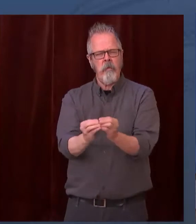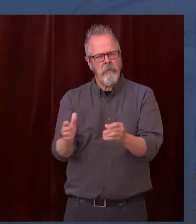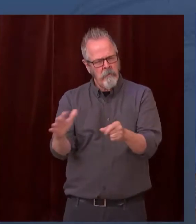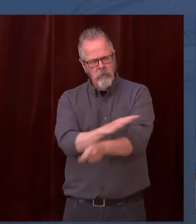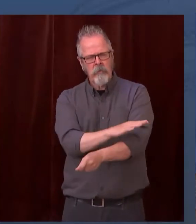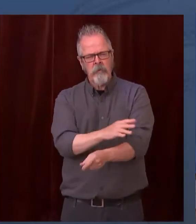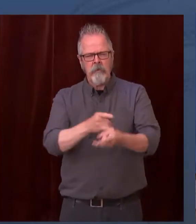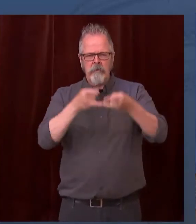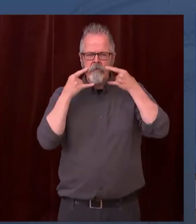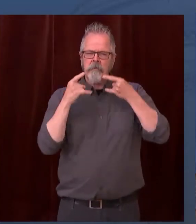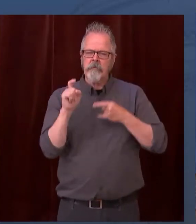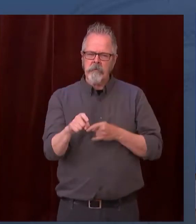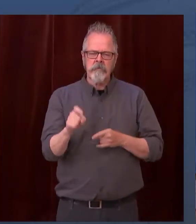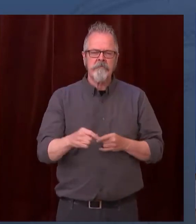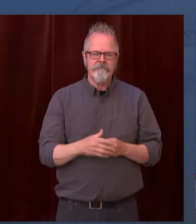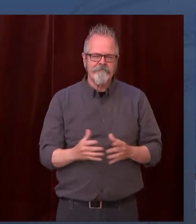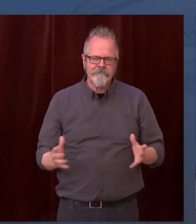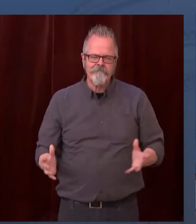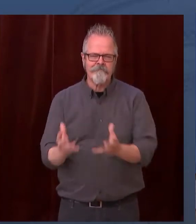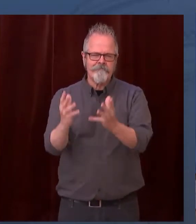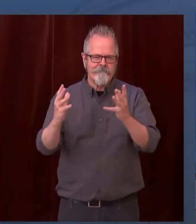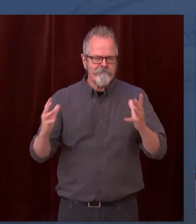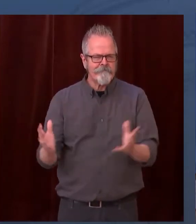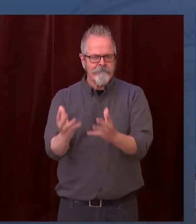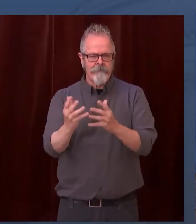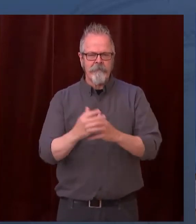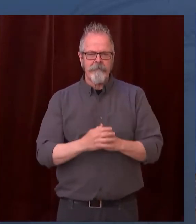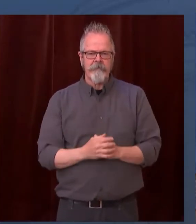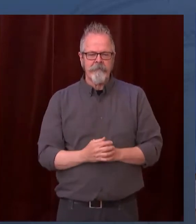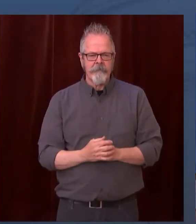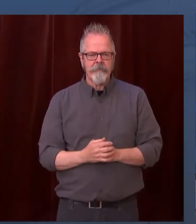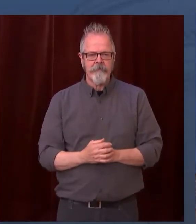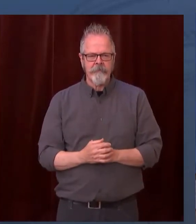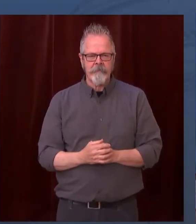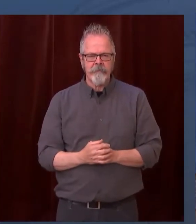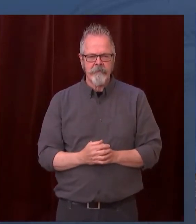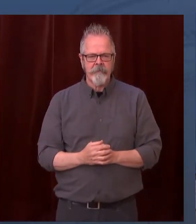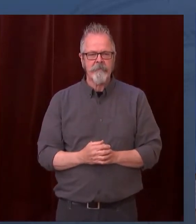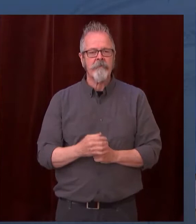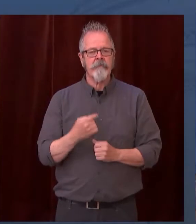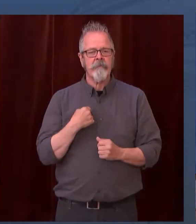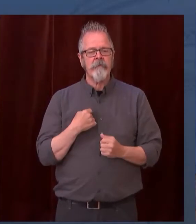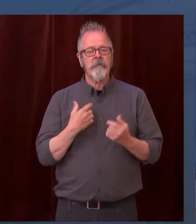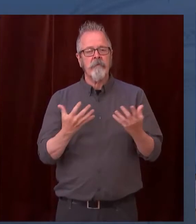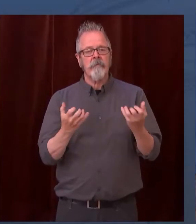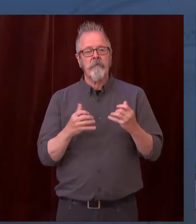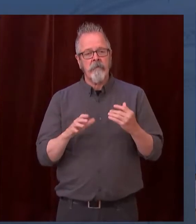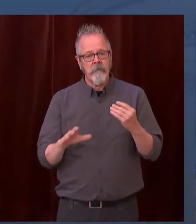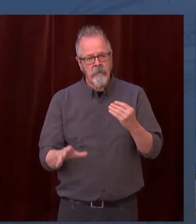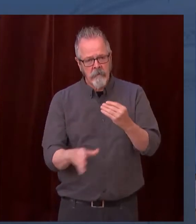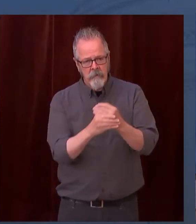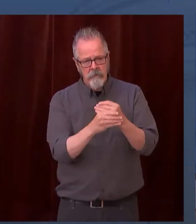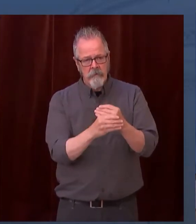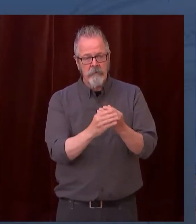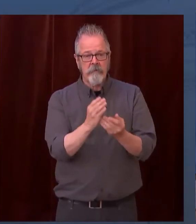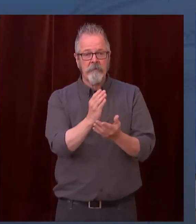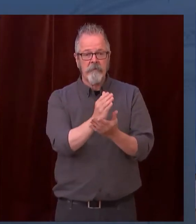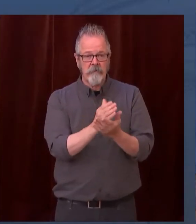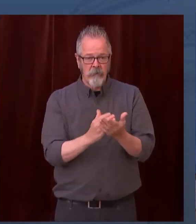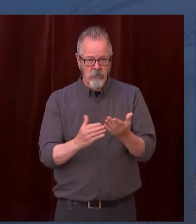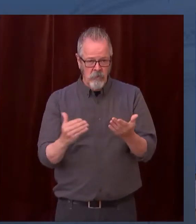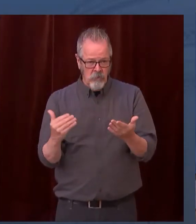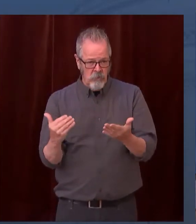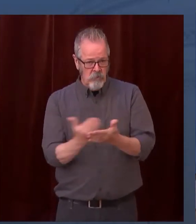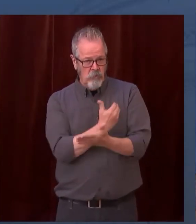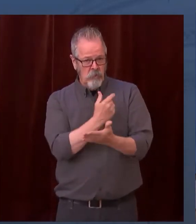very preliminary evidence that is not conclusive that suggests that the efforts to mask